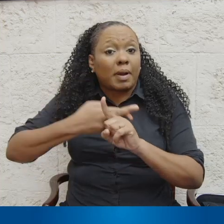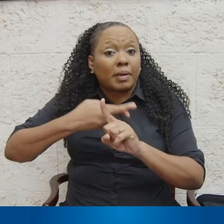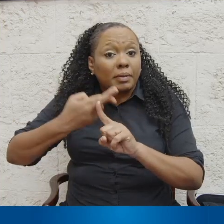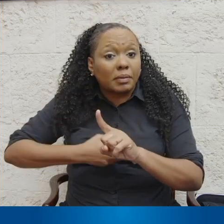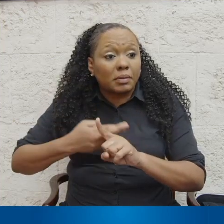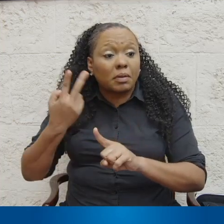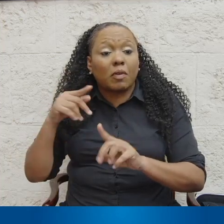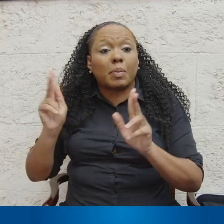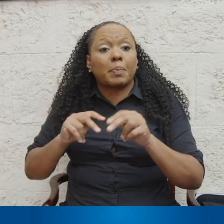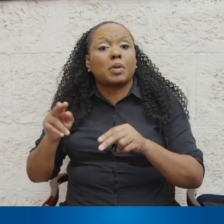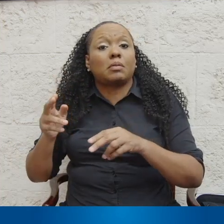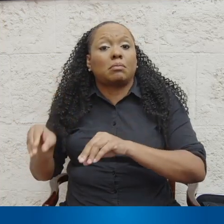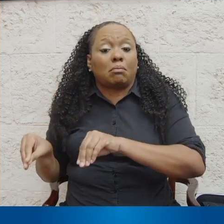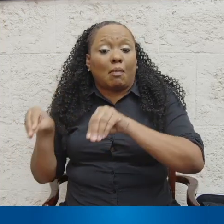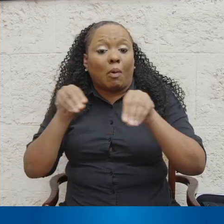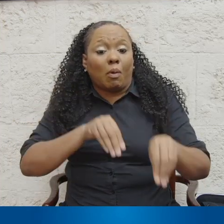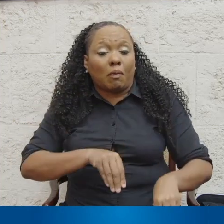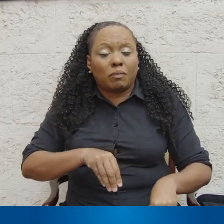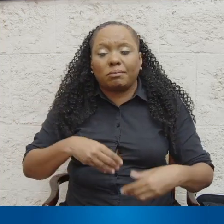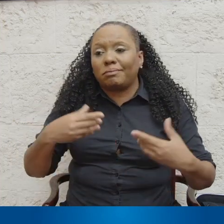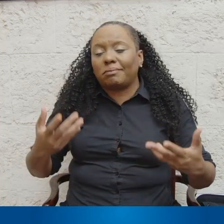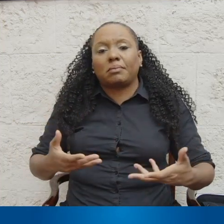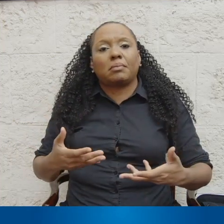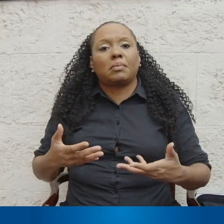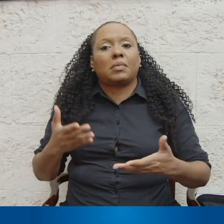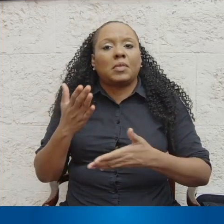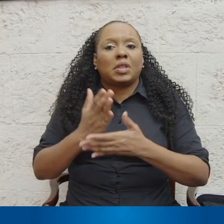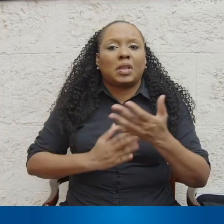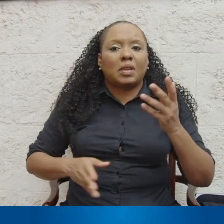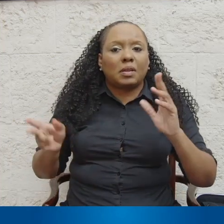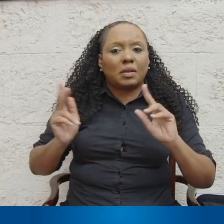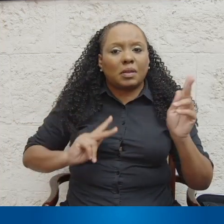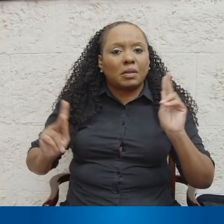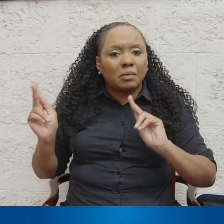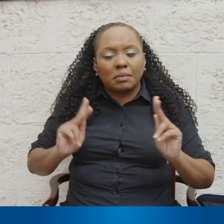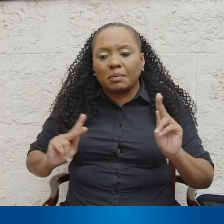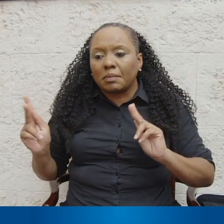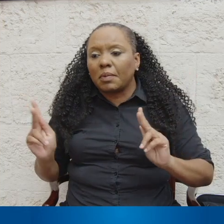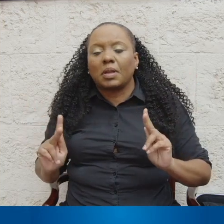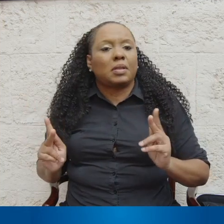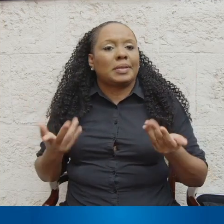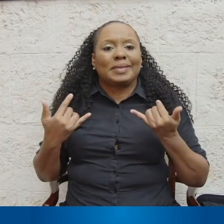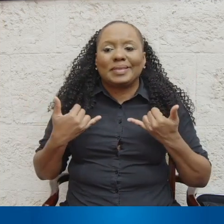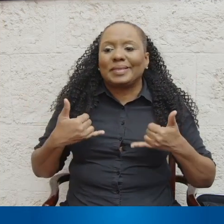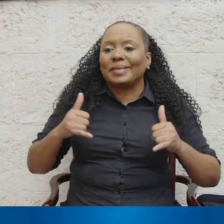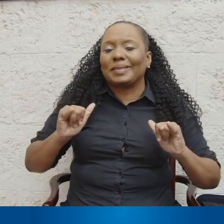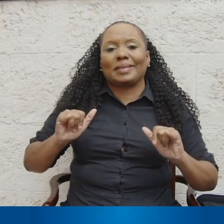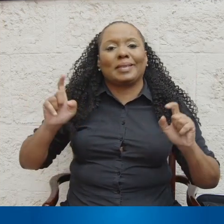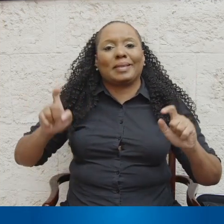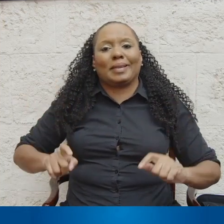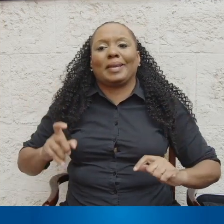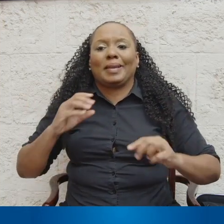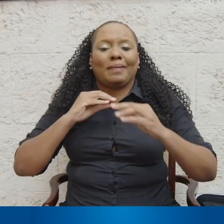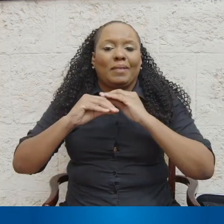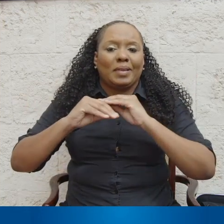to put people to. So there are still some people now who are still waiting for some repairs to be done, but we don't